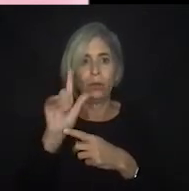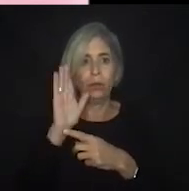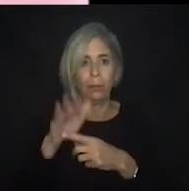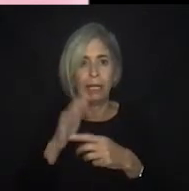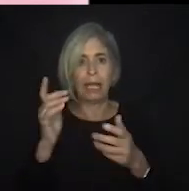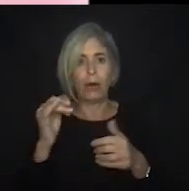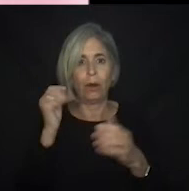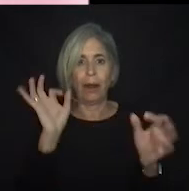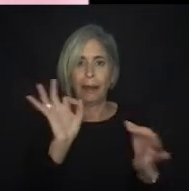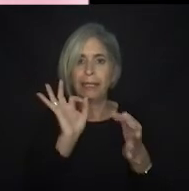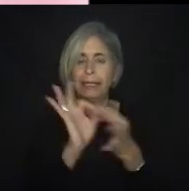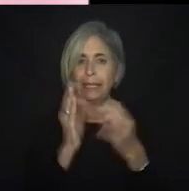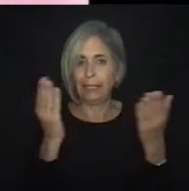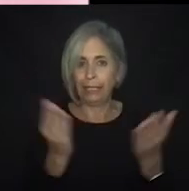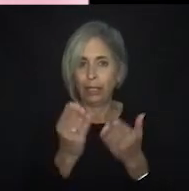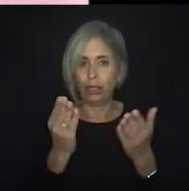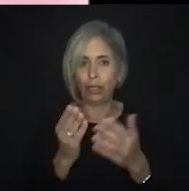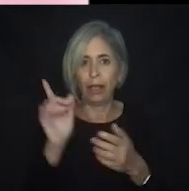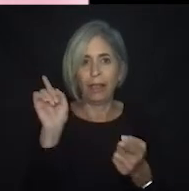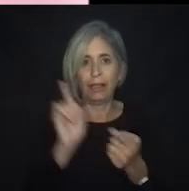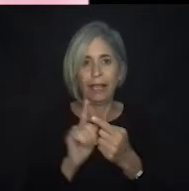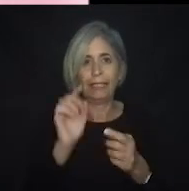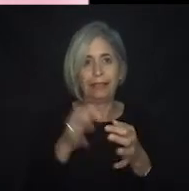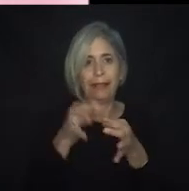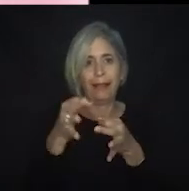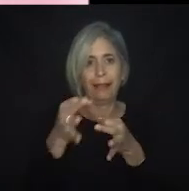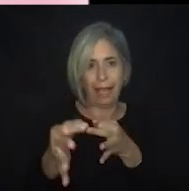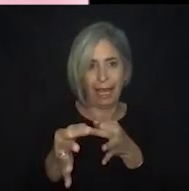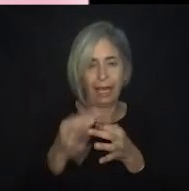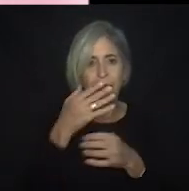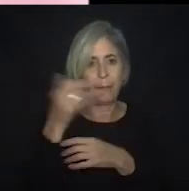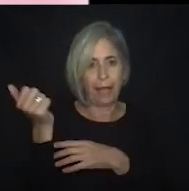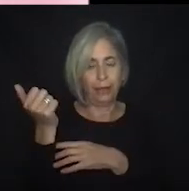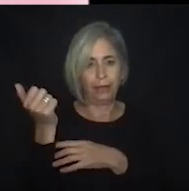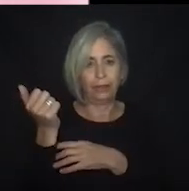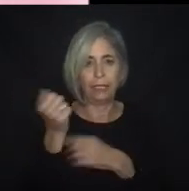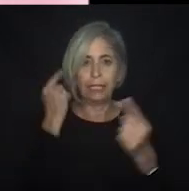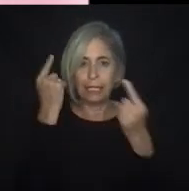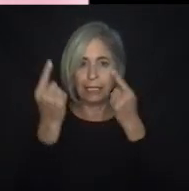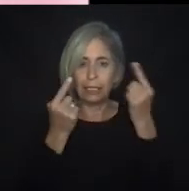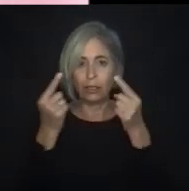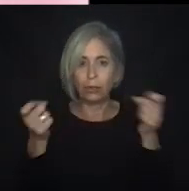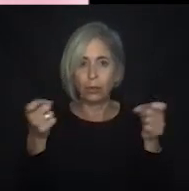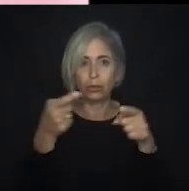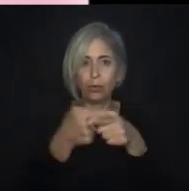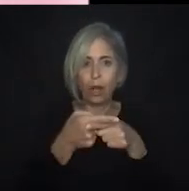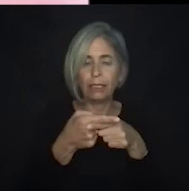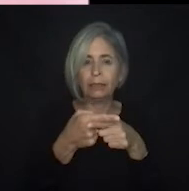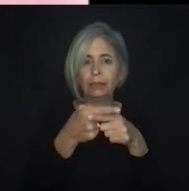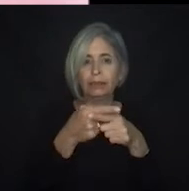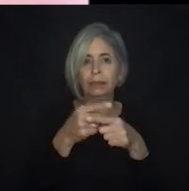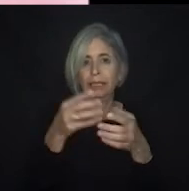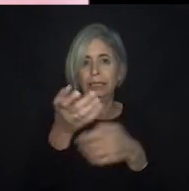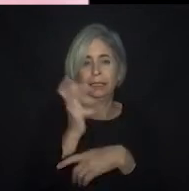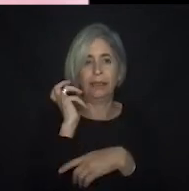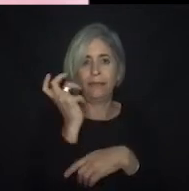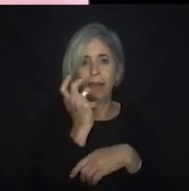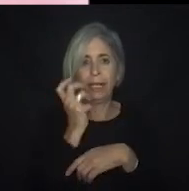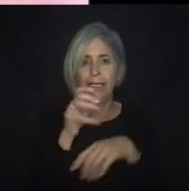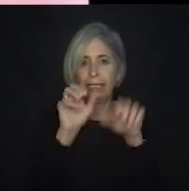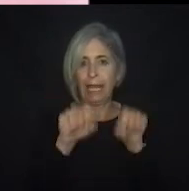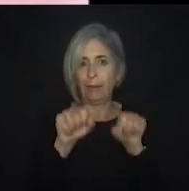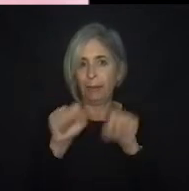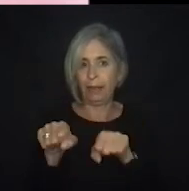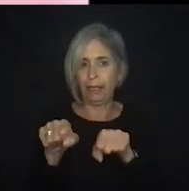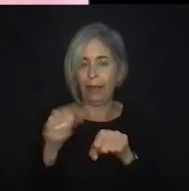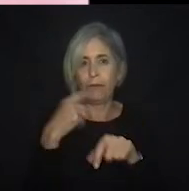is, the better the experience will be. The sixth consideration is cross-device compatibility. Cross-device